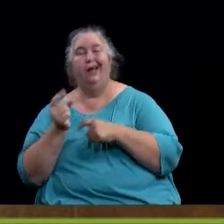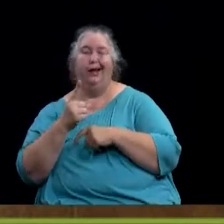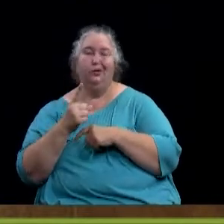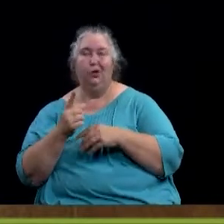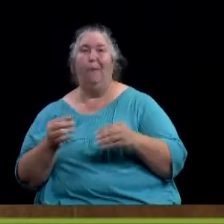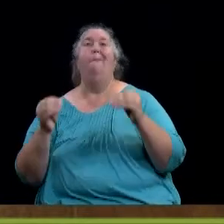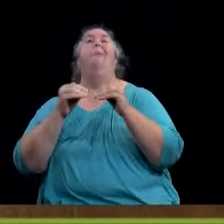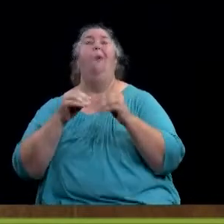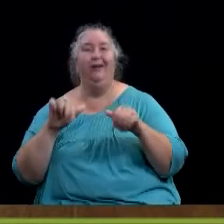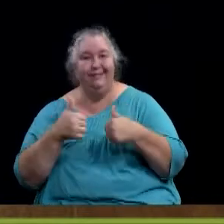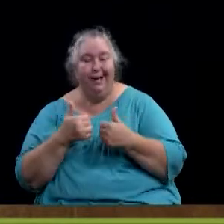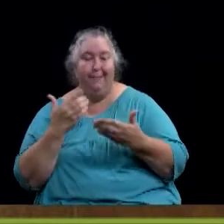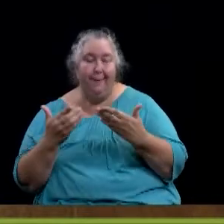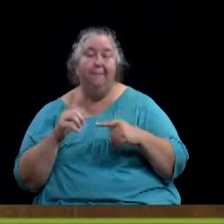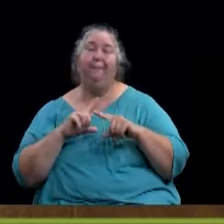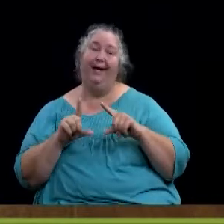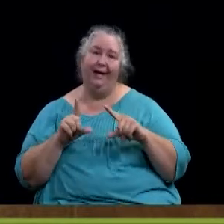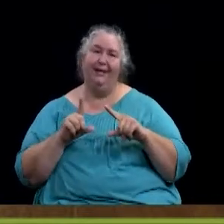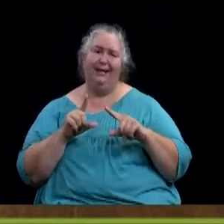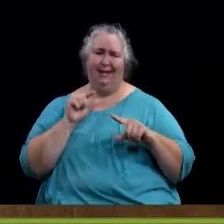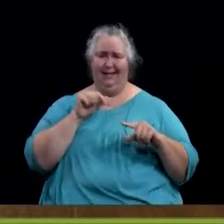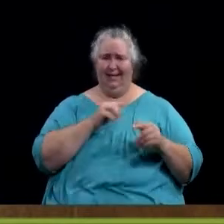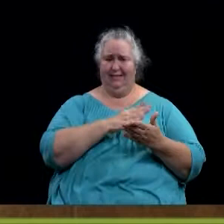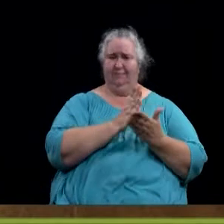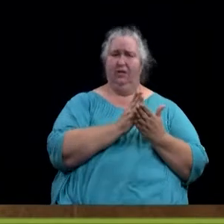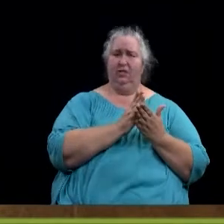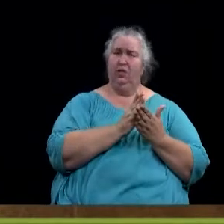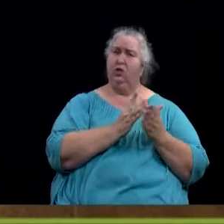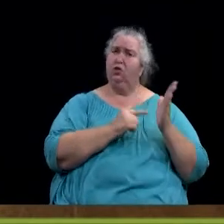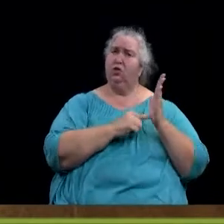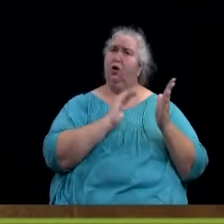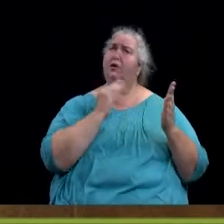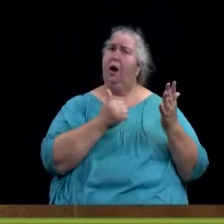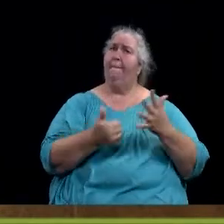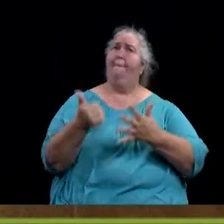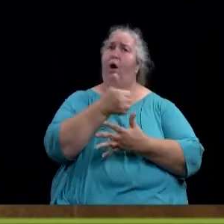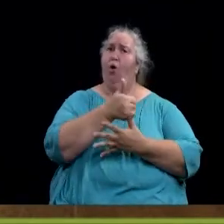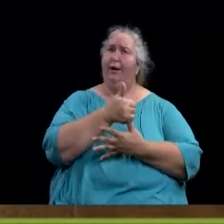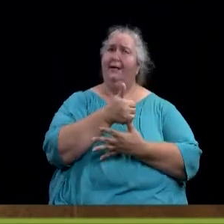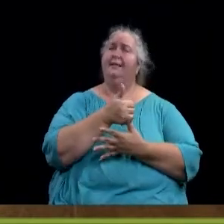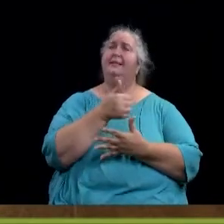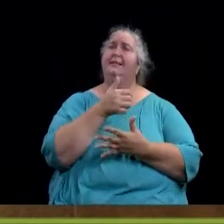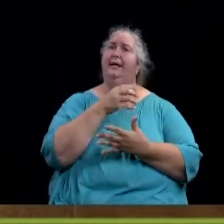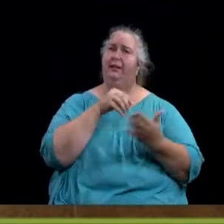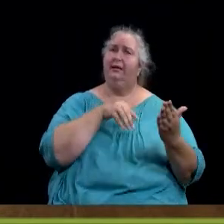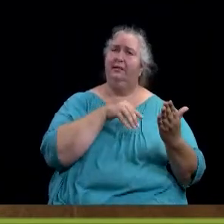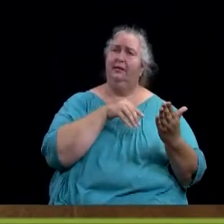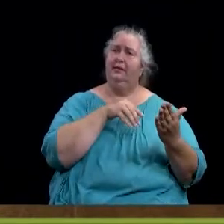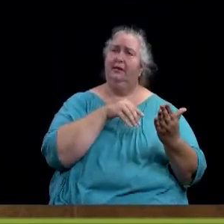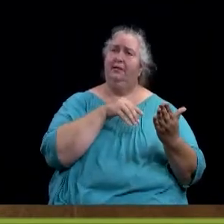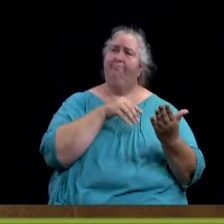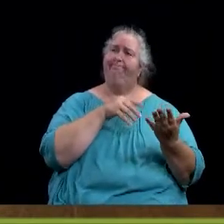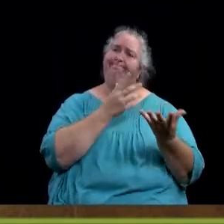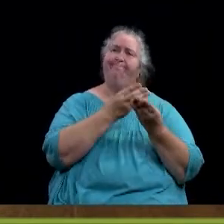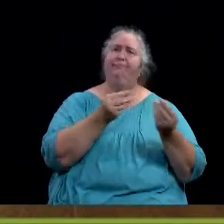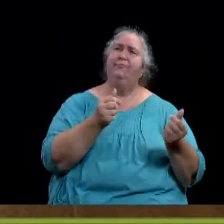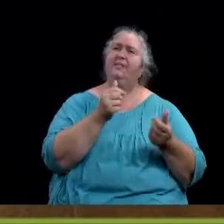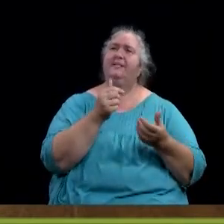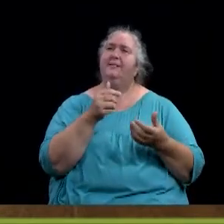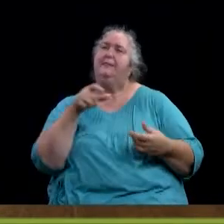our priorities, addresses some needs, and shows a continued commitment of the city as an organization to invest in our